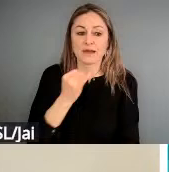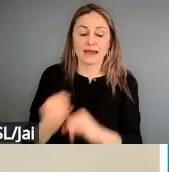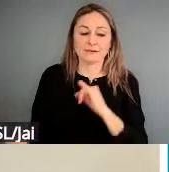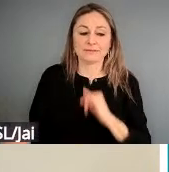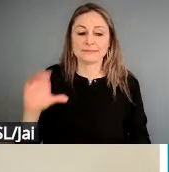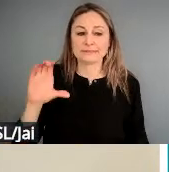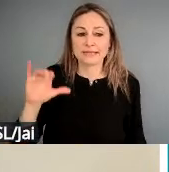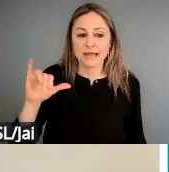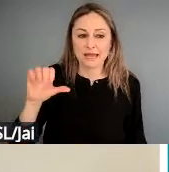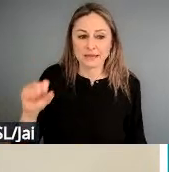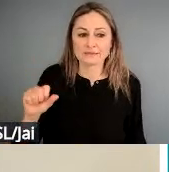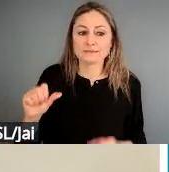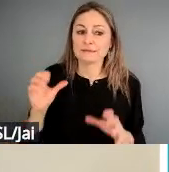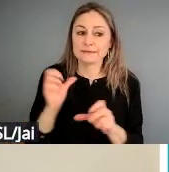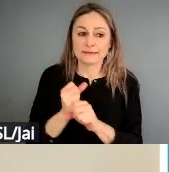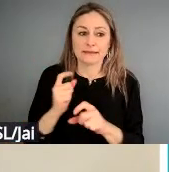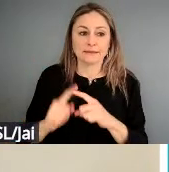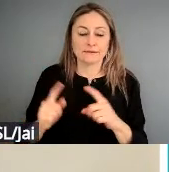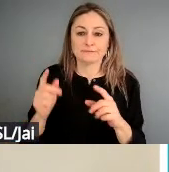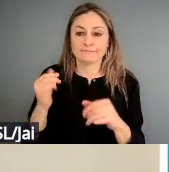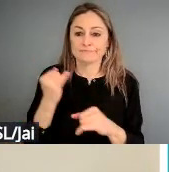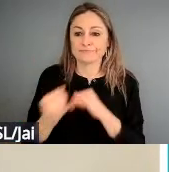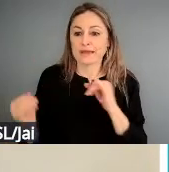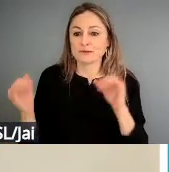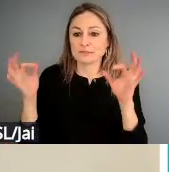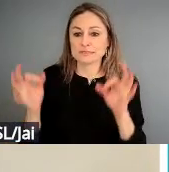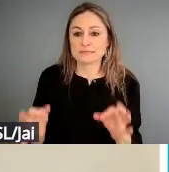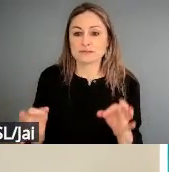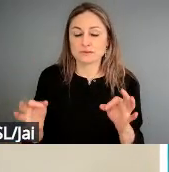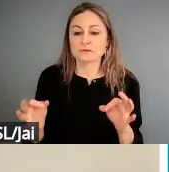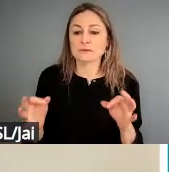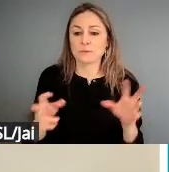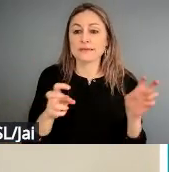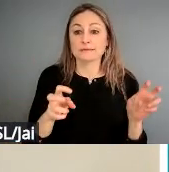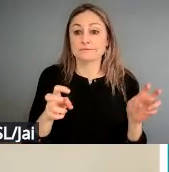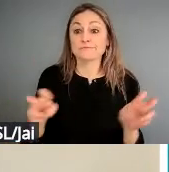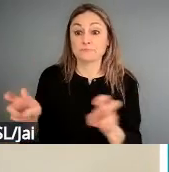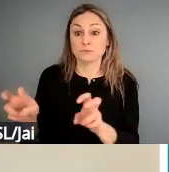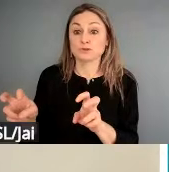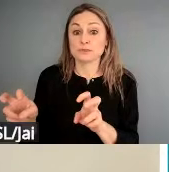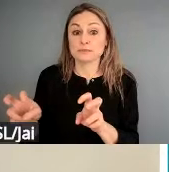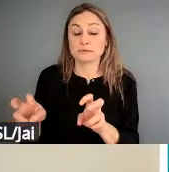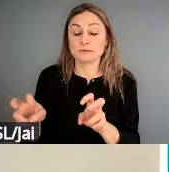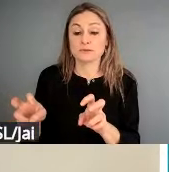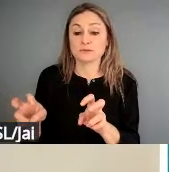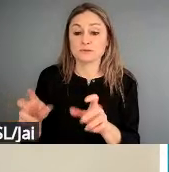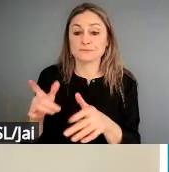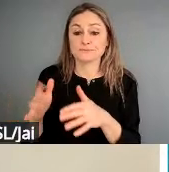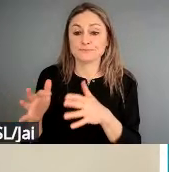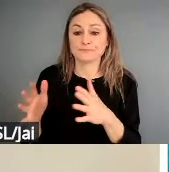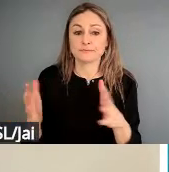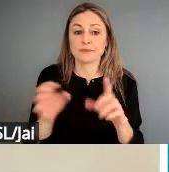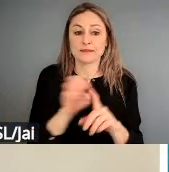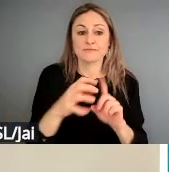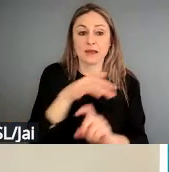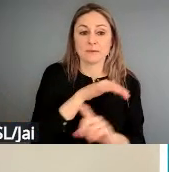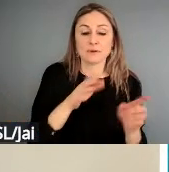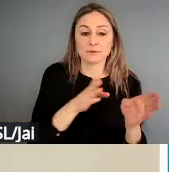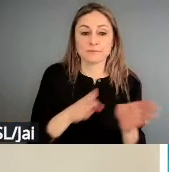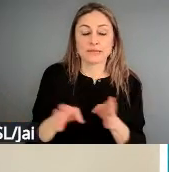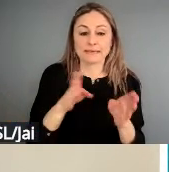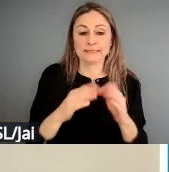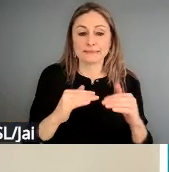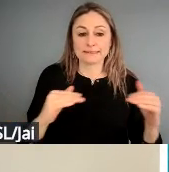and get to the record of decisions so that we can kind of transition to kind of from the environmental planning stage to a